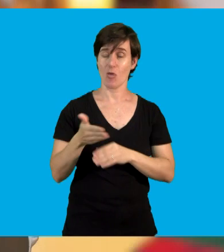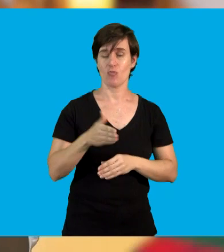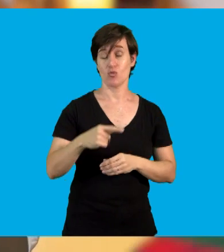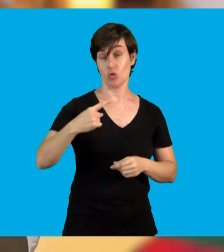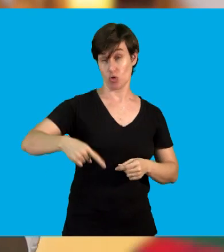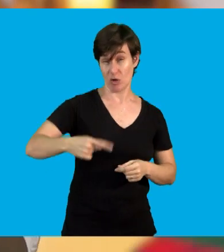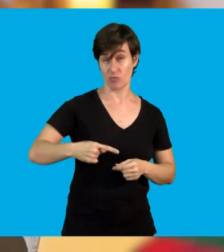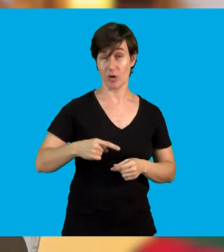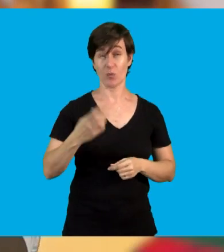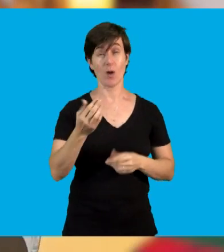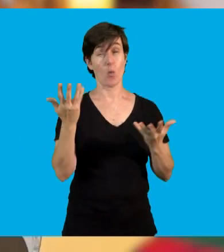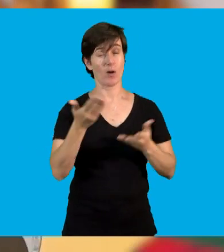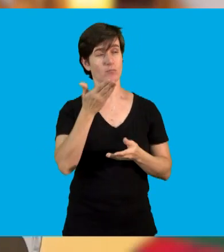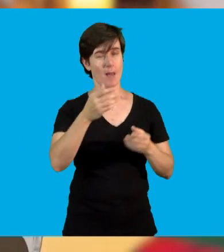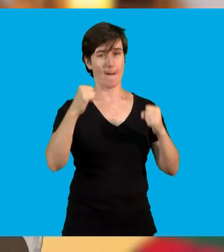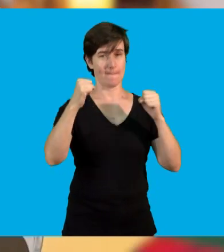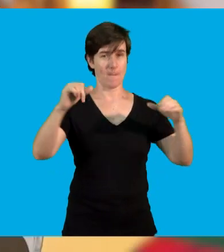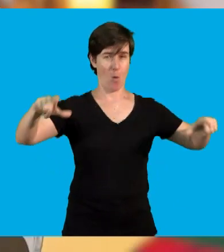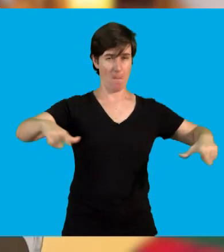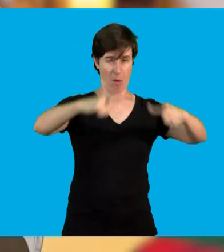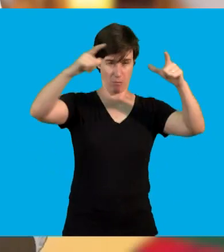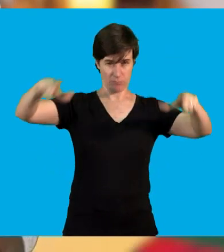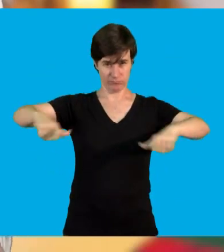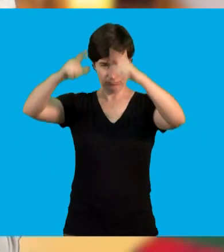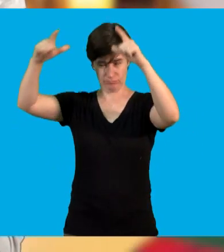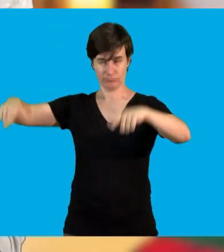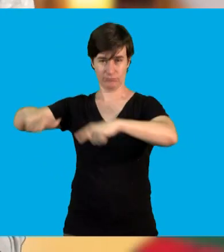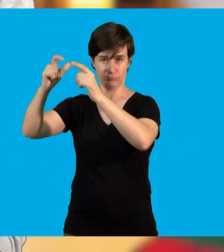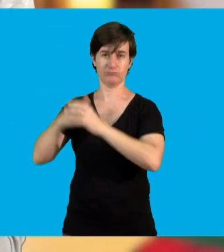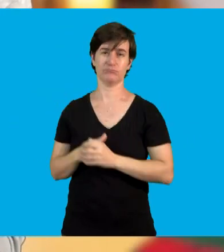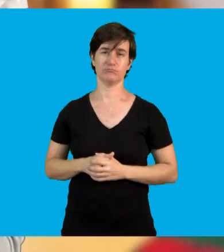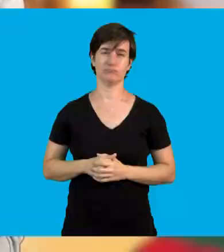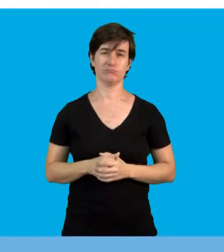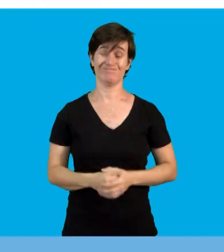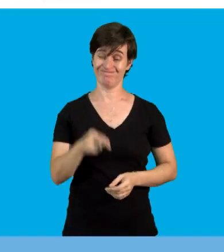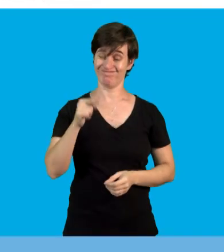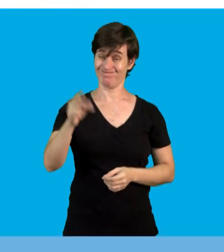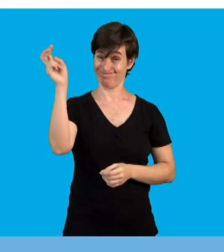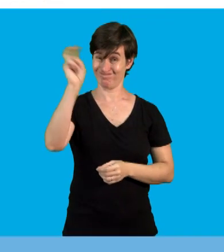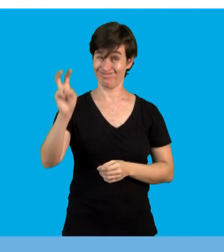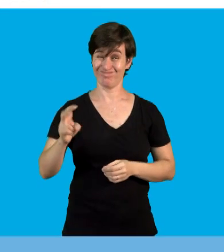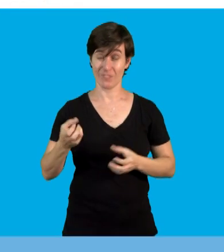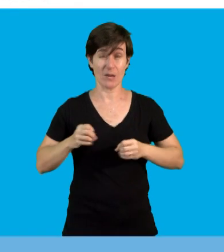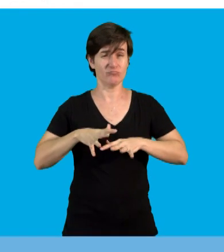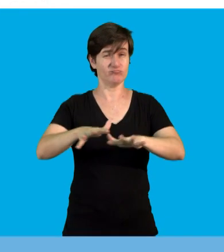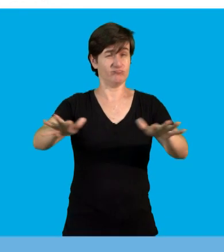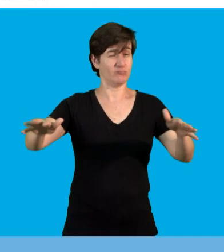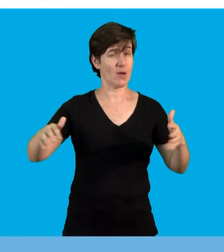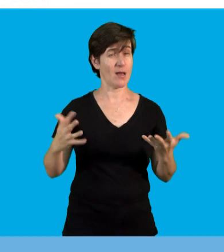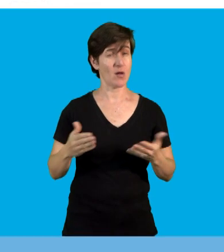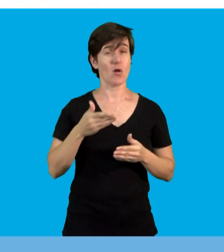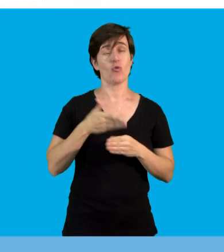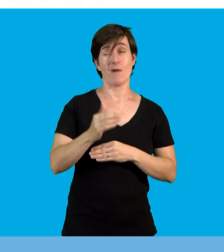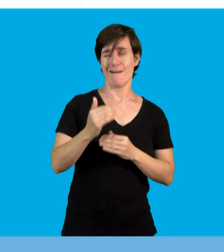by the generator that we find in a power station. So this electricity is going to be distributed by